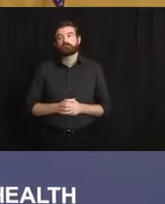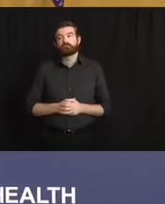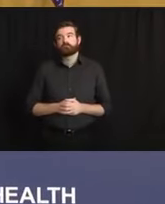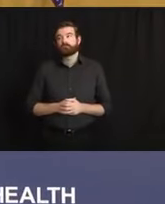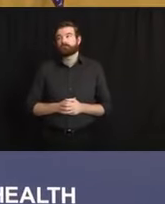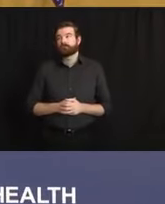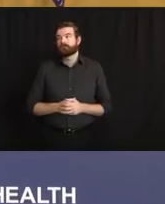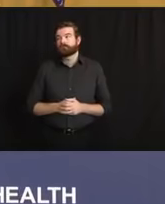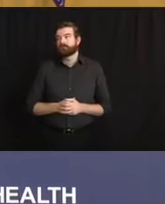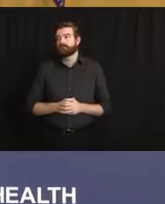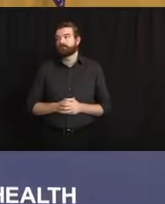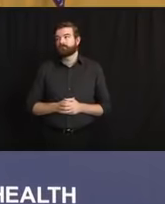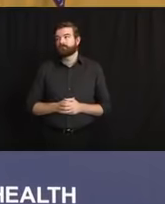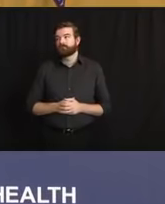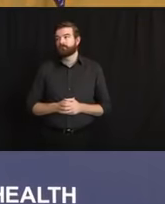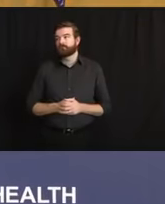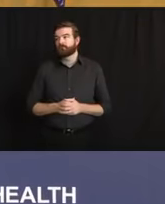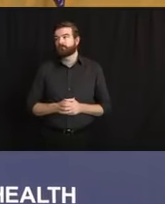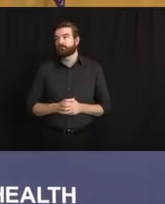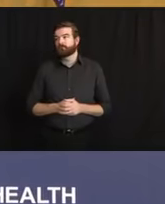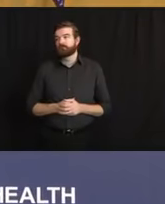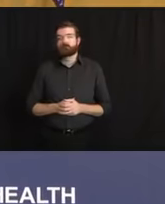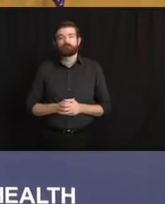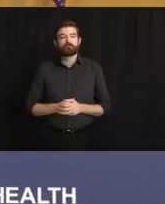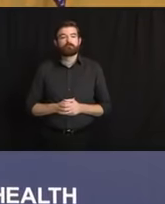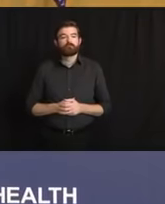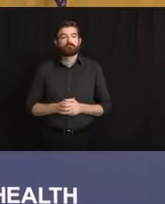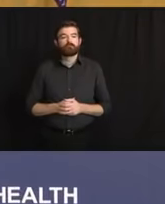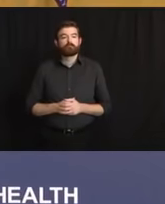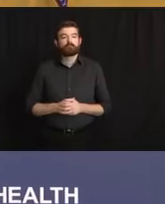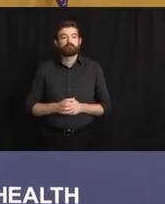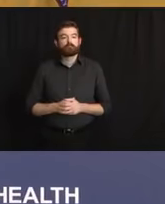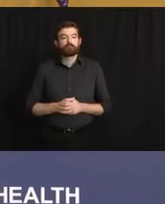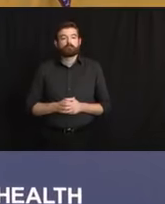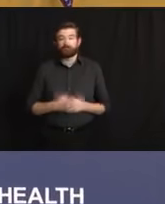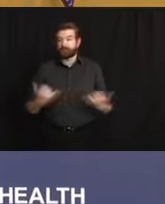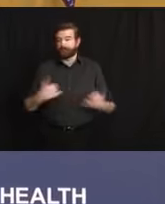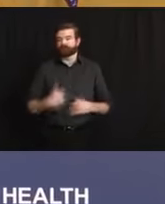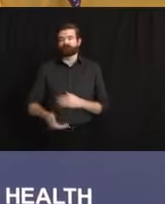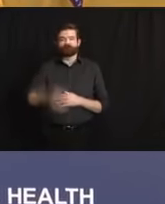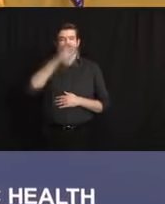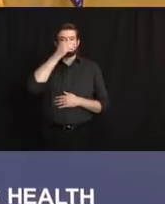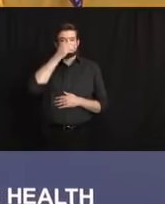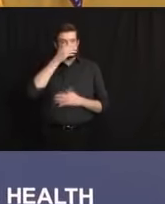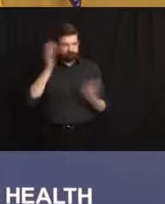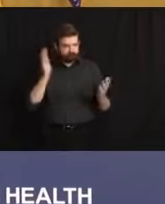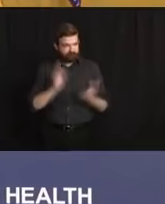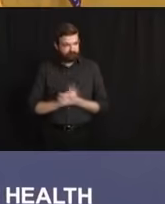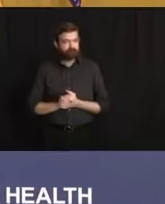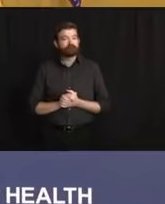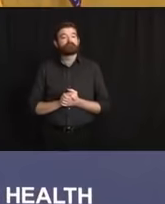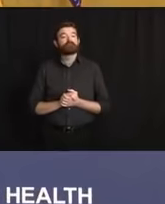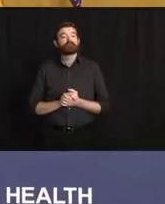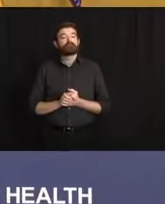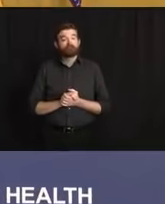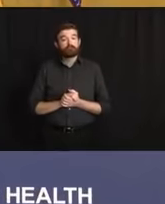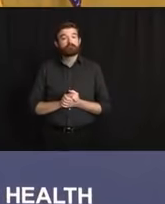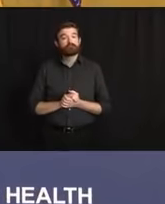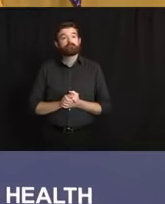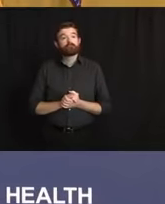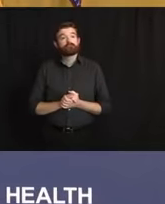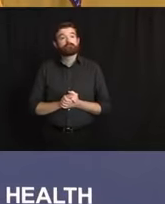say, as opposed to the opposite, I guess I'm going to mask up here while I... folks, listen,